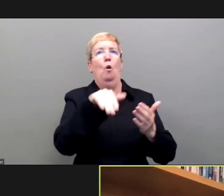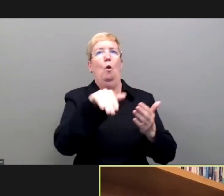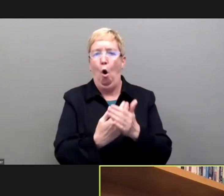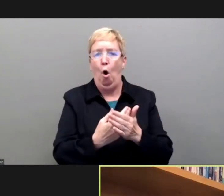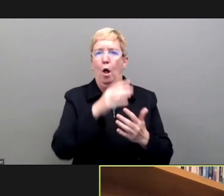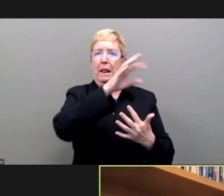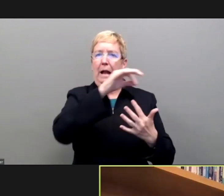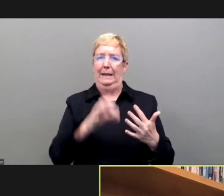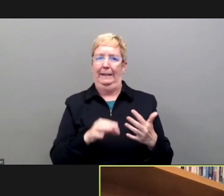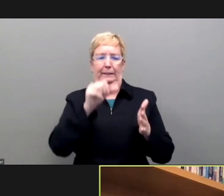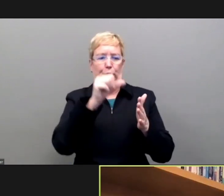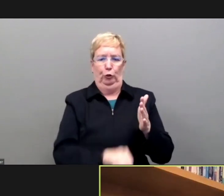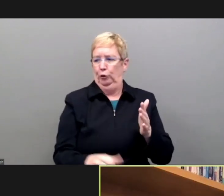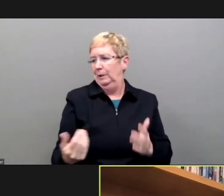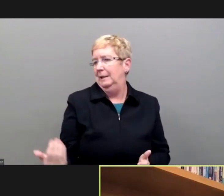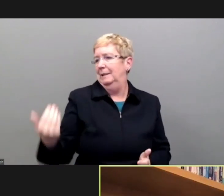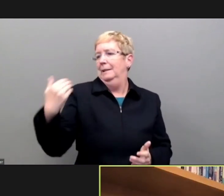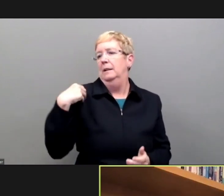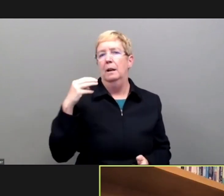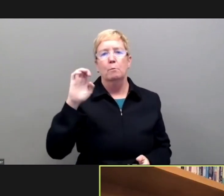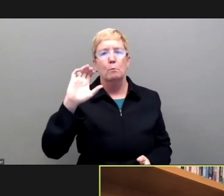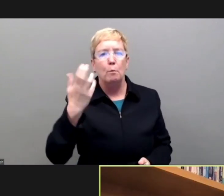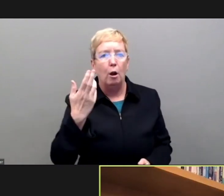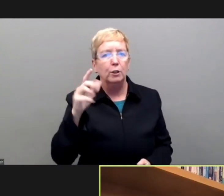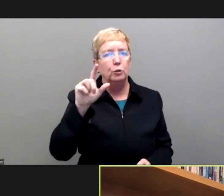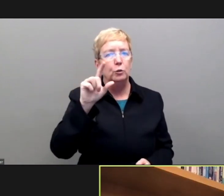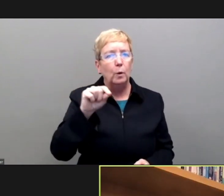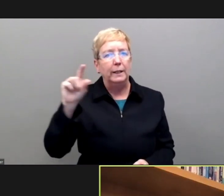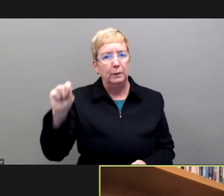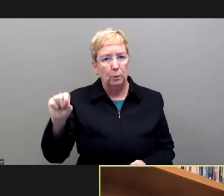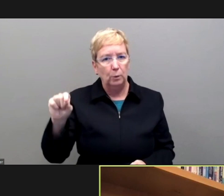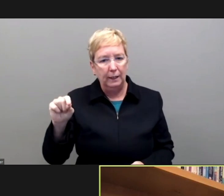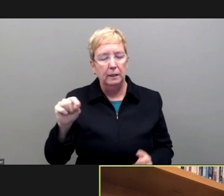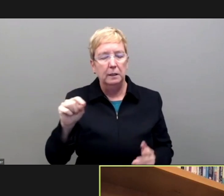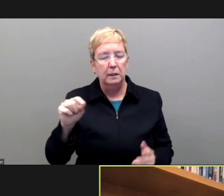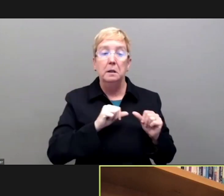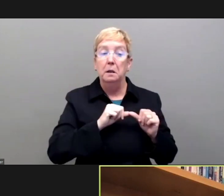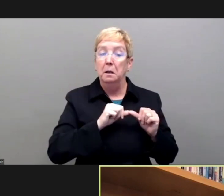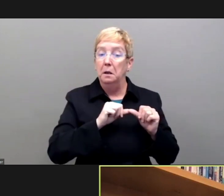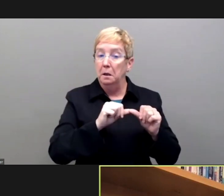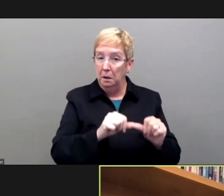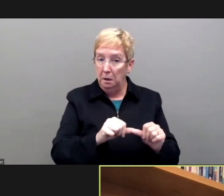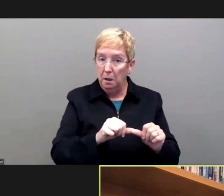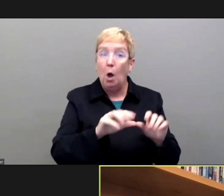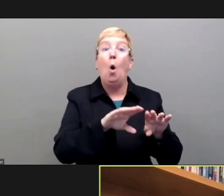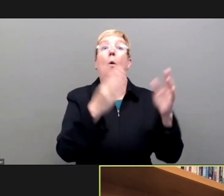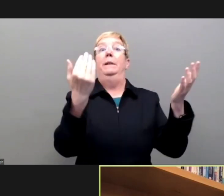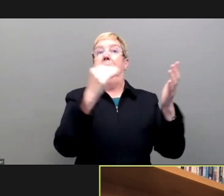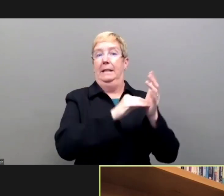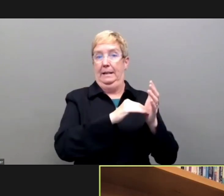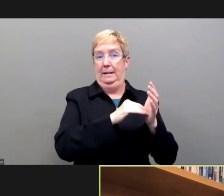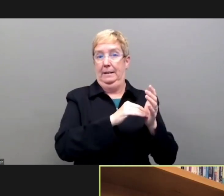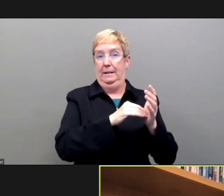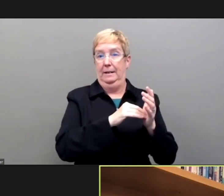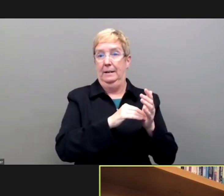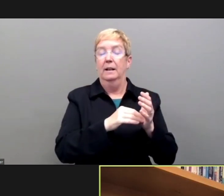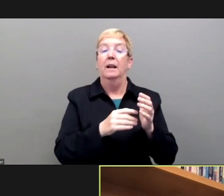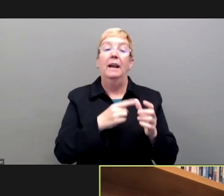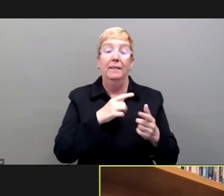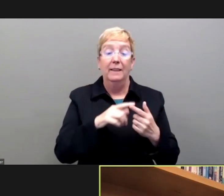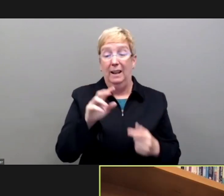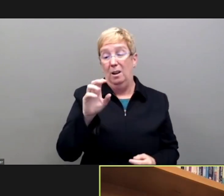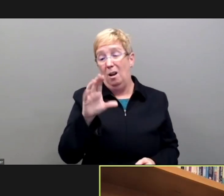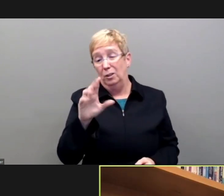of 2020, and then they reopened, and then we did not do that during October, November,